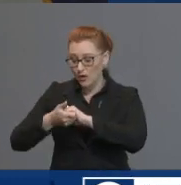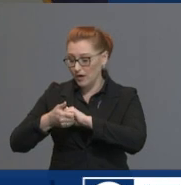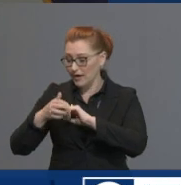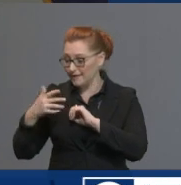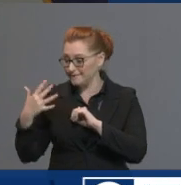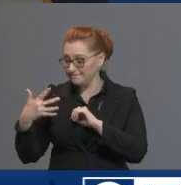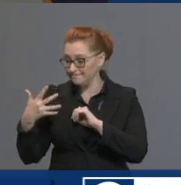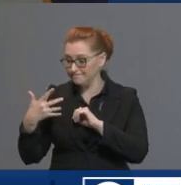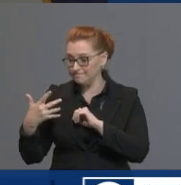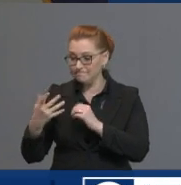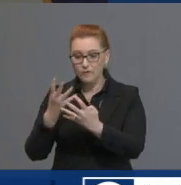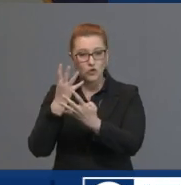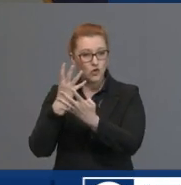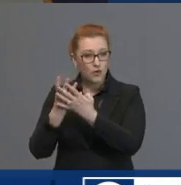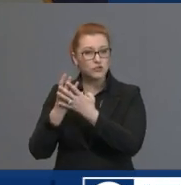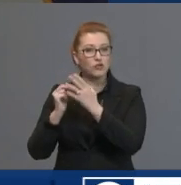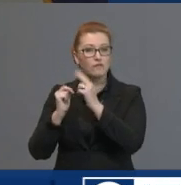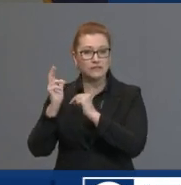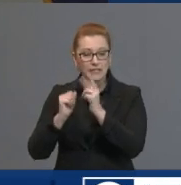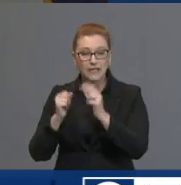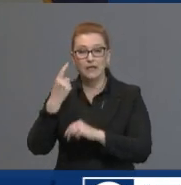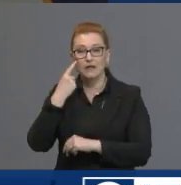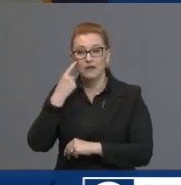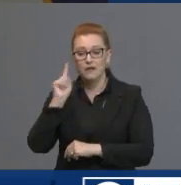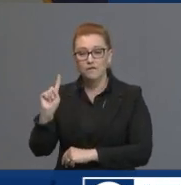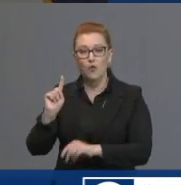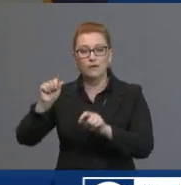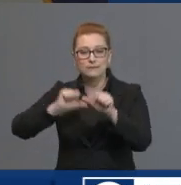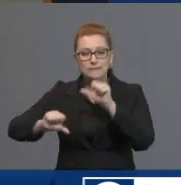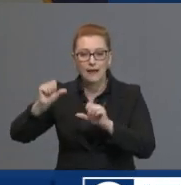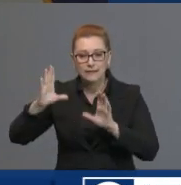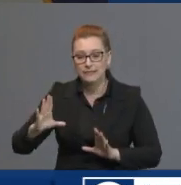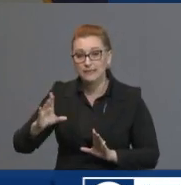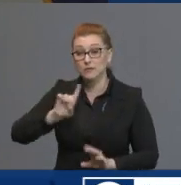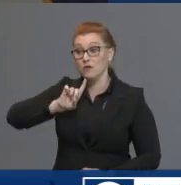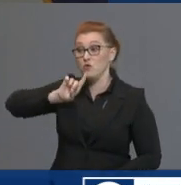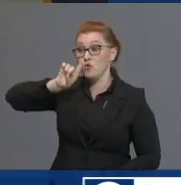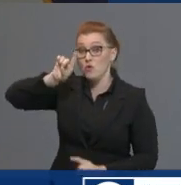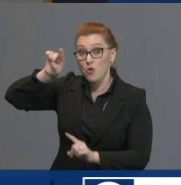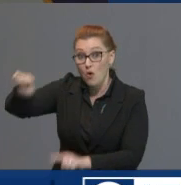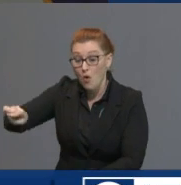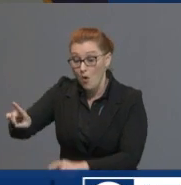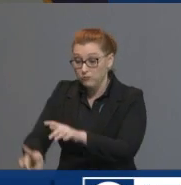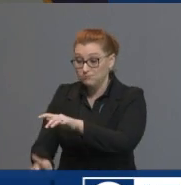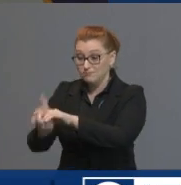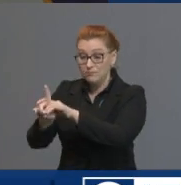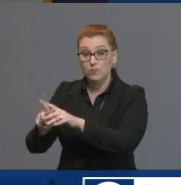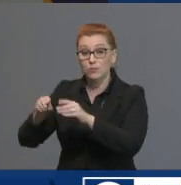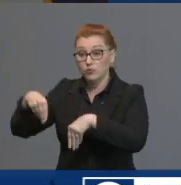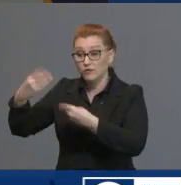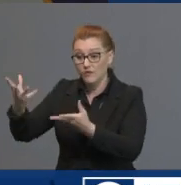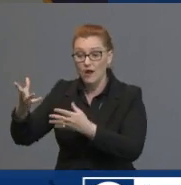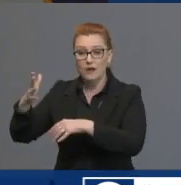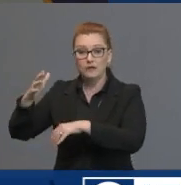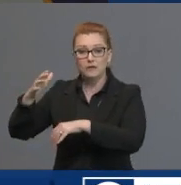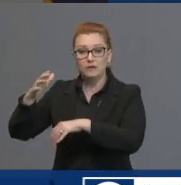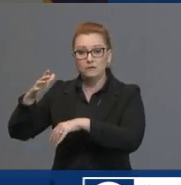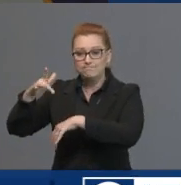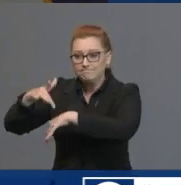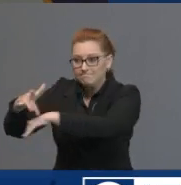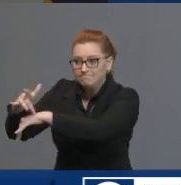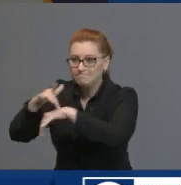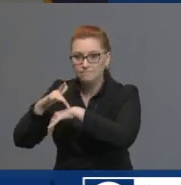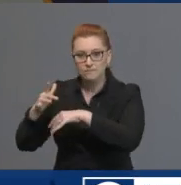our correctional facilities to have epidemiologists go out and provide on-site technical assistance on